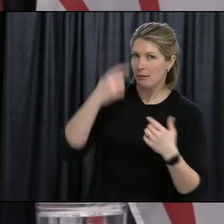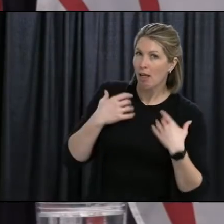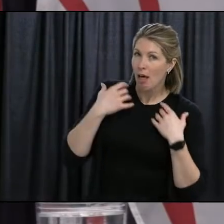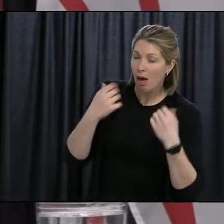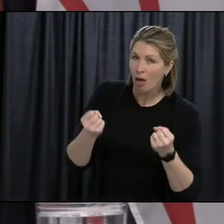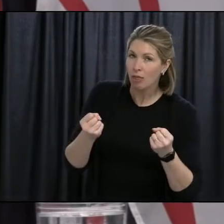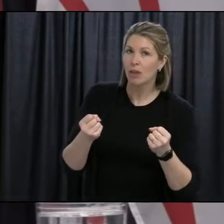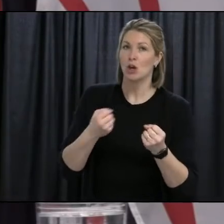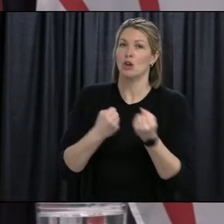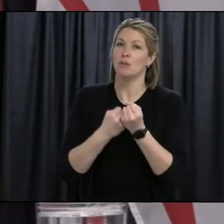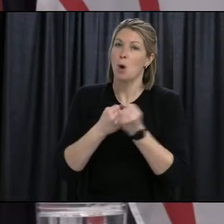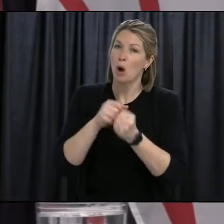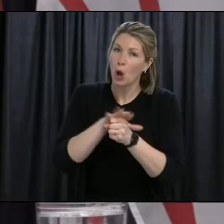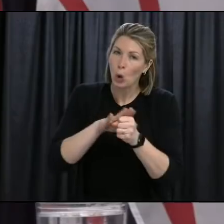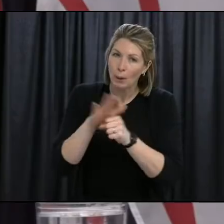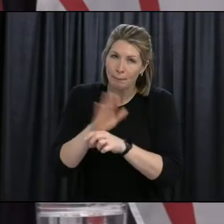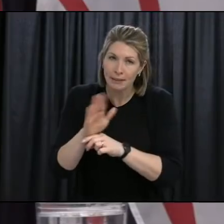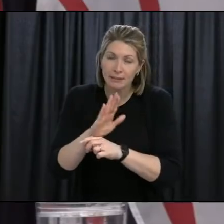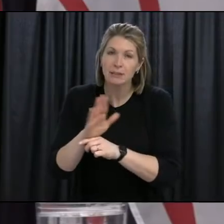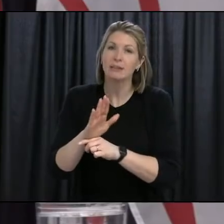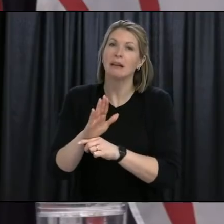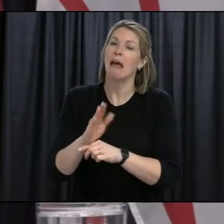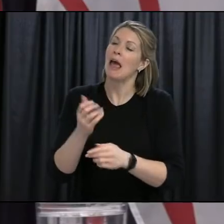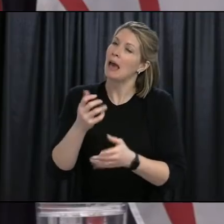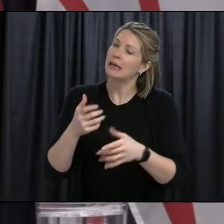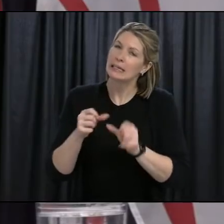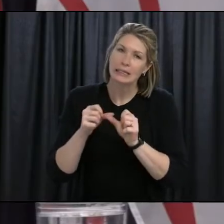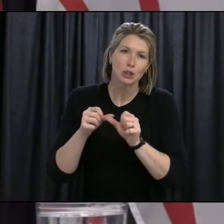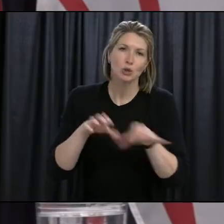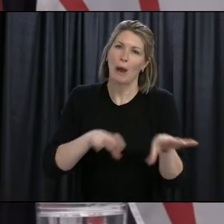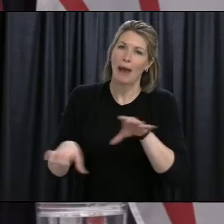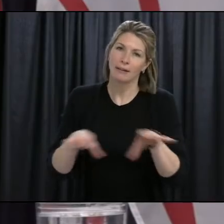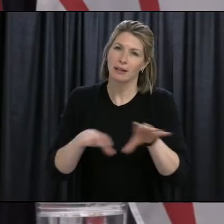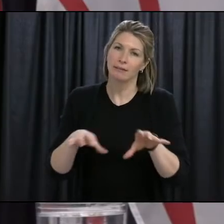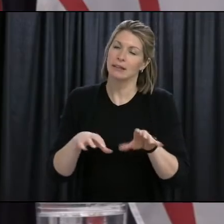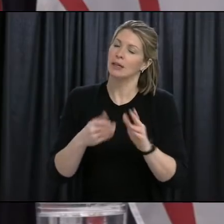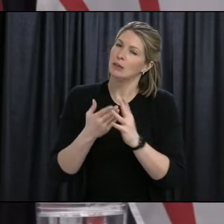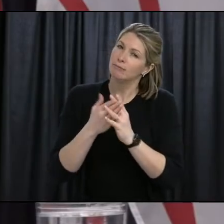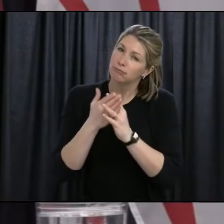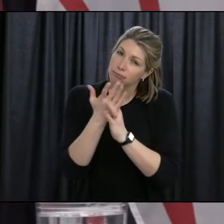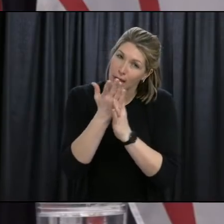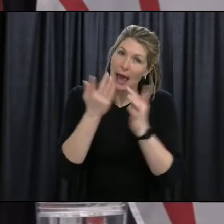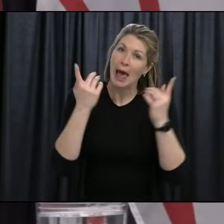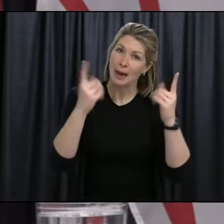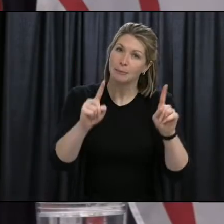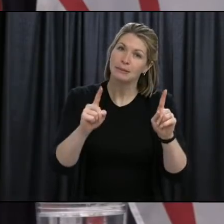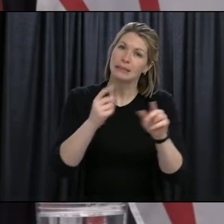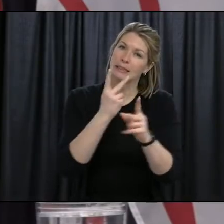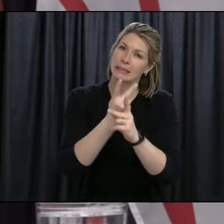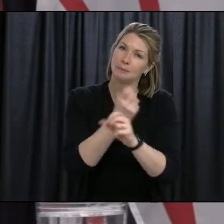where you can. Thanks, everybody, and we are getting through this. We will get through it. Stay safe and look after each other.